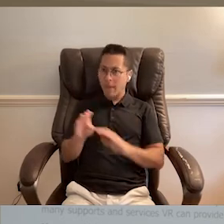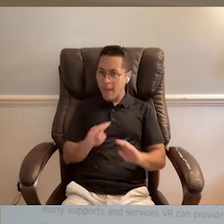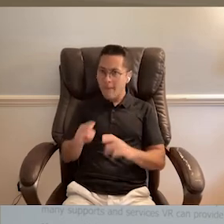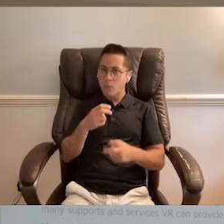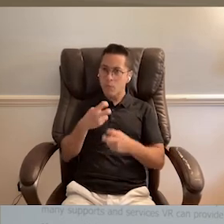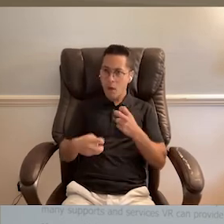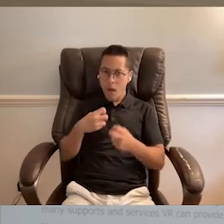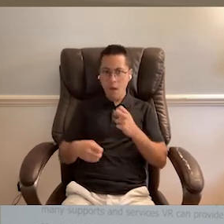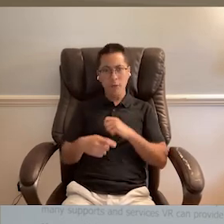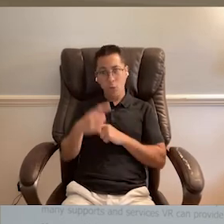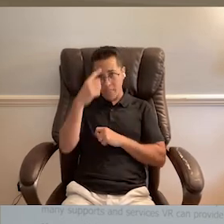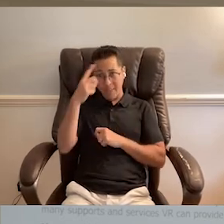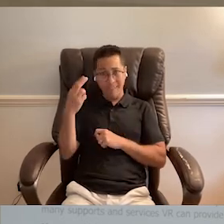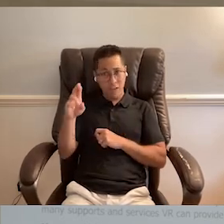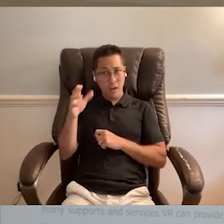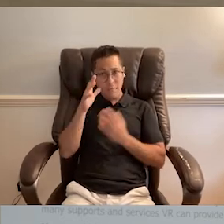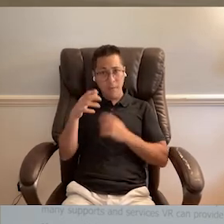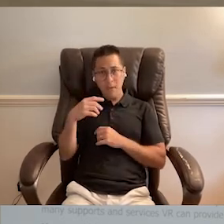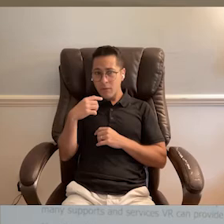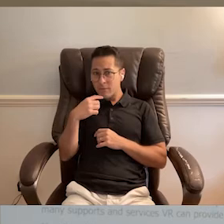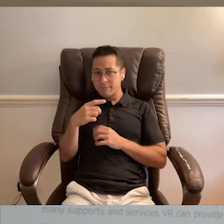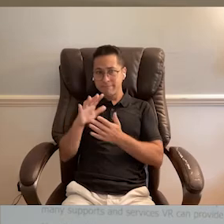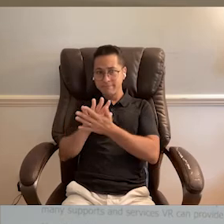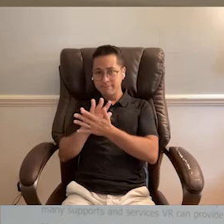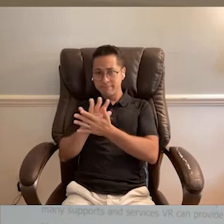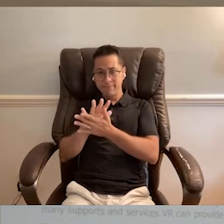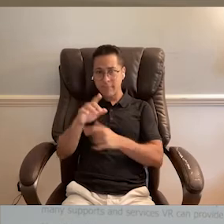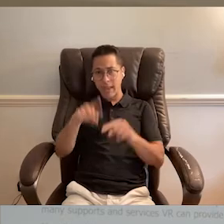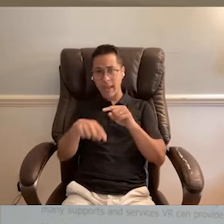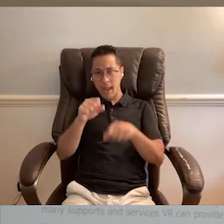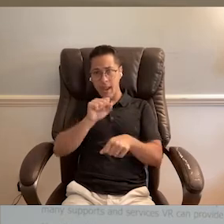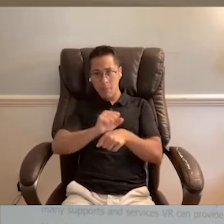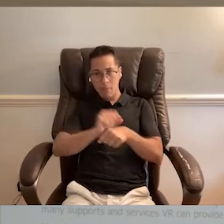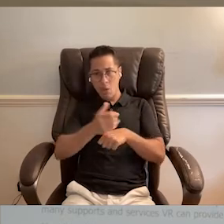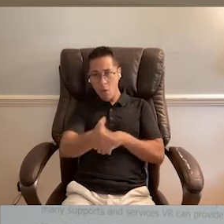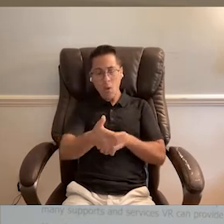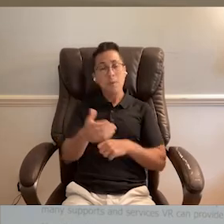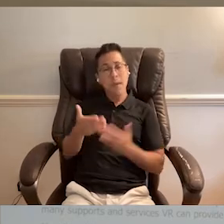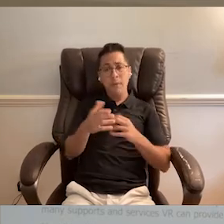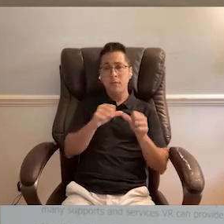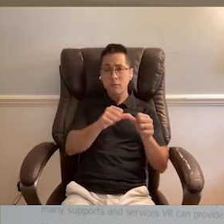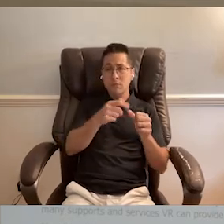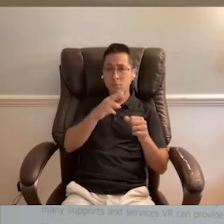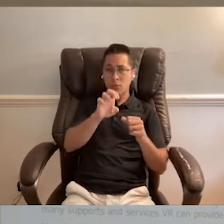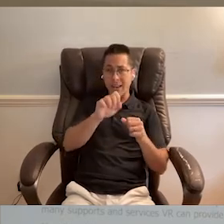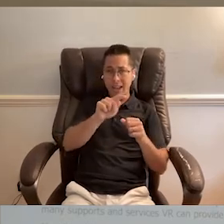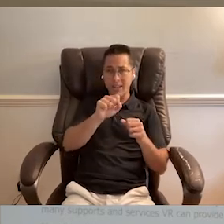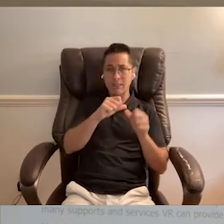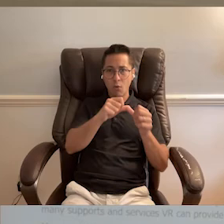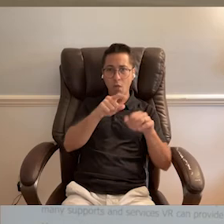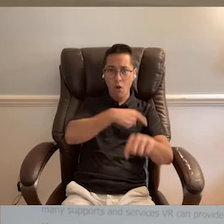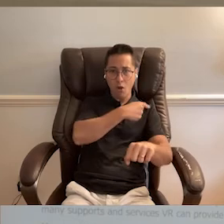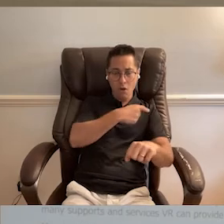VR might say they're not employable, you may want to keep them doing pre-ETS a little longer. Because what happens if